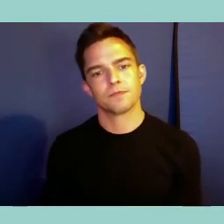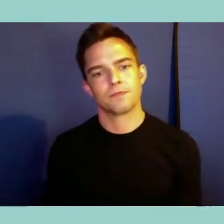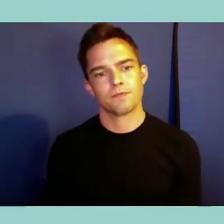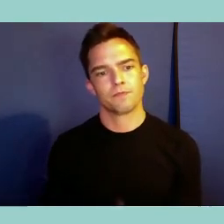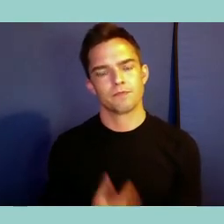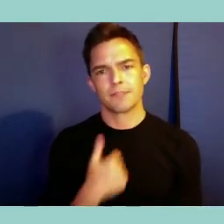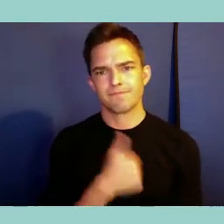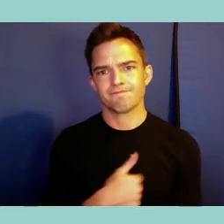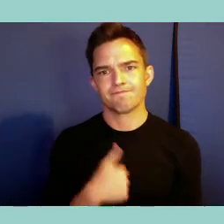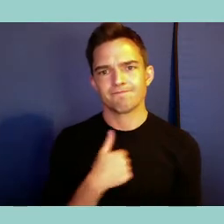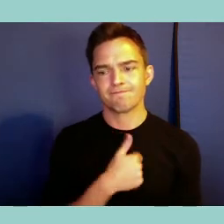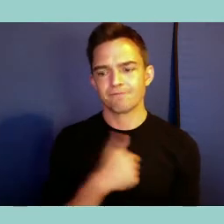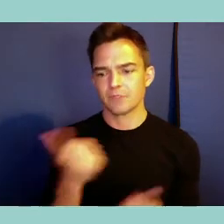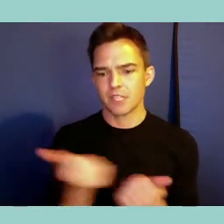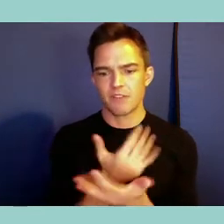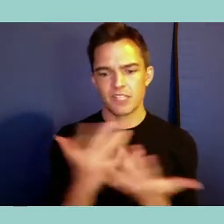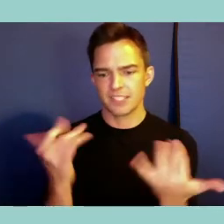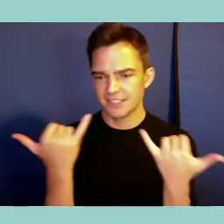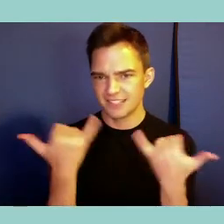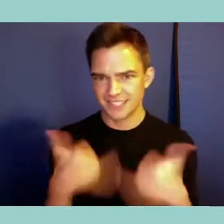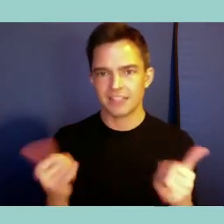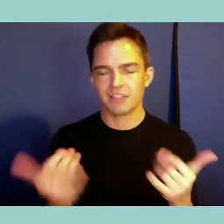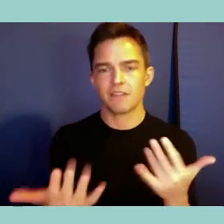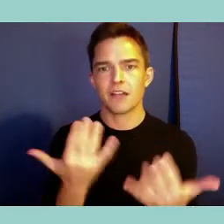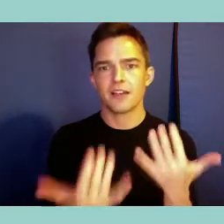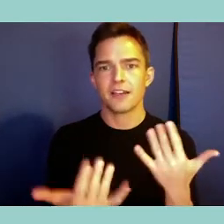I am sorry that everything is still on fire.